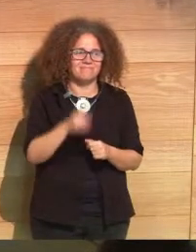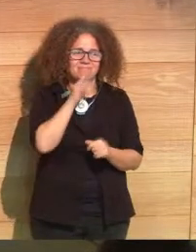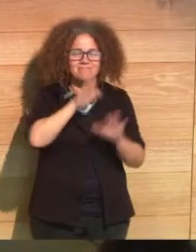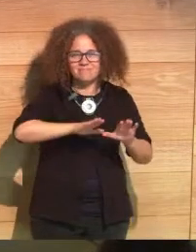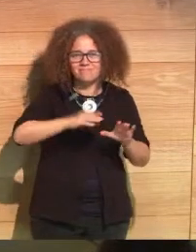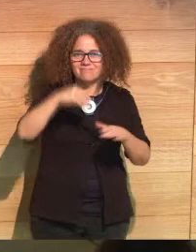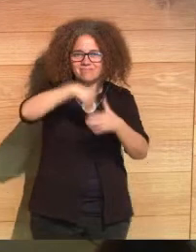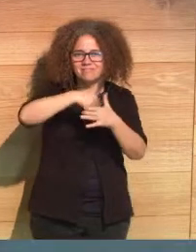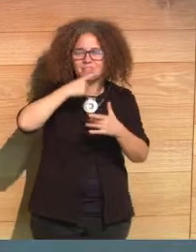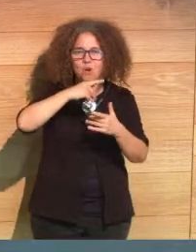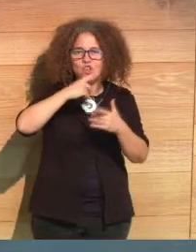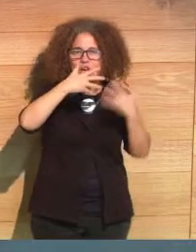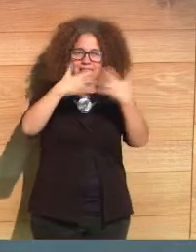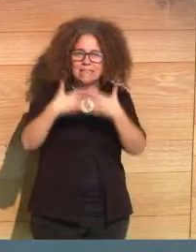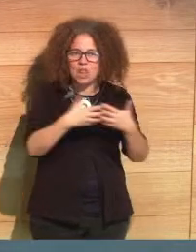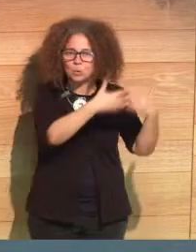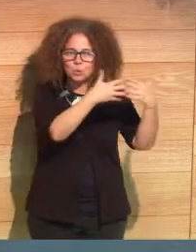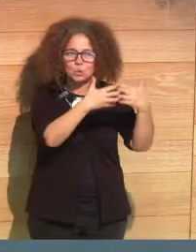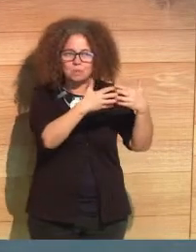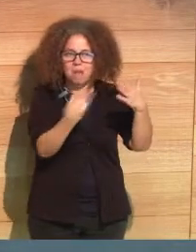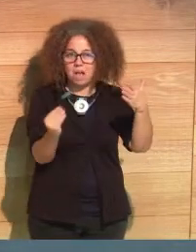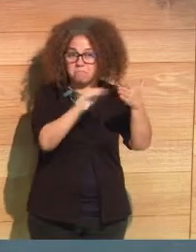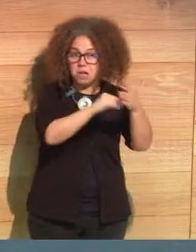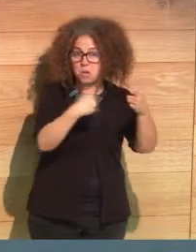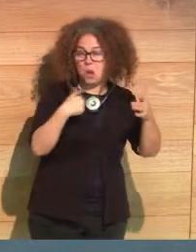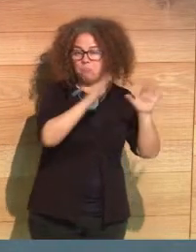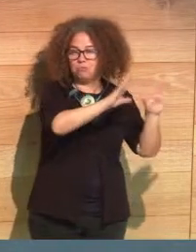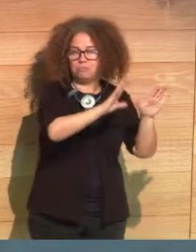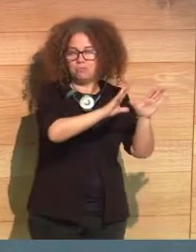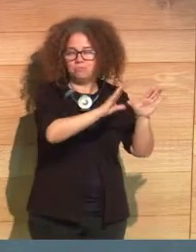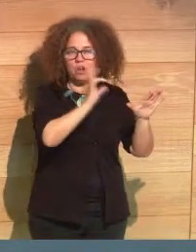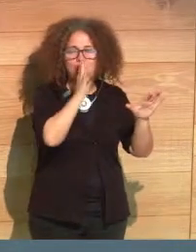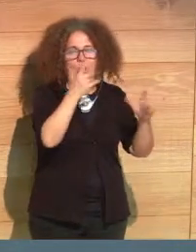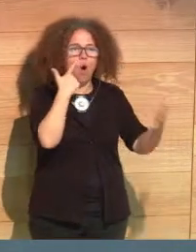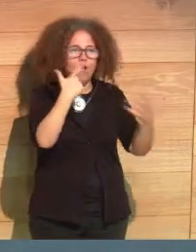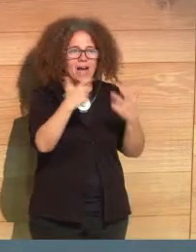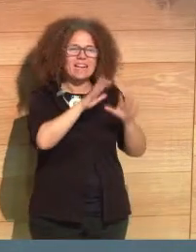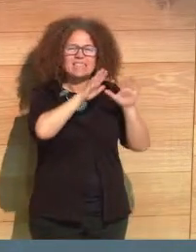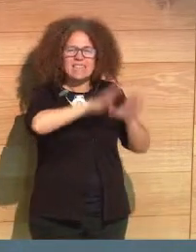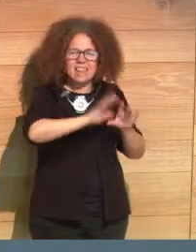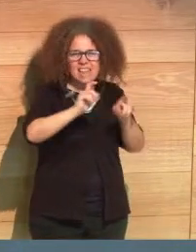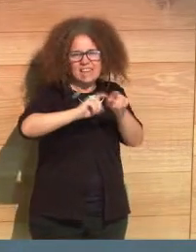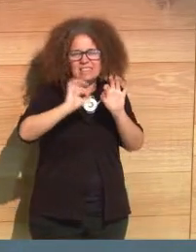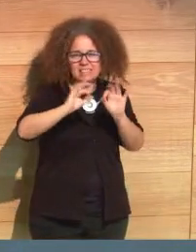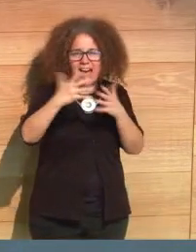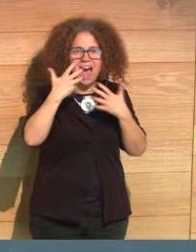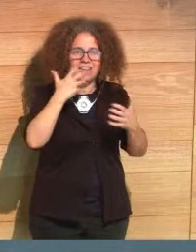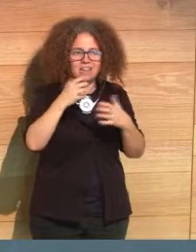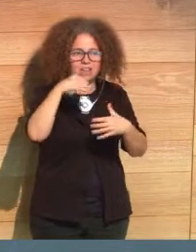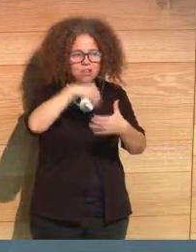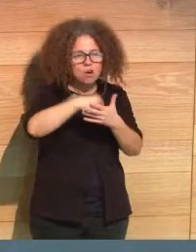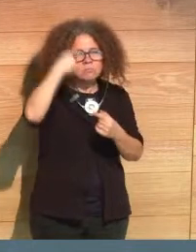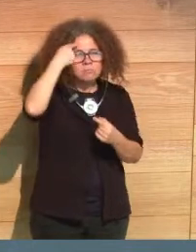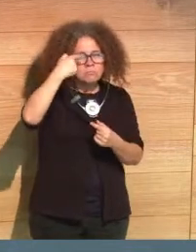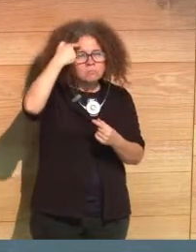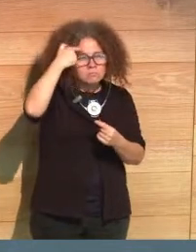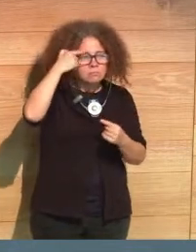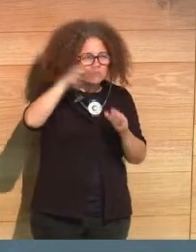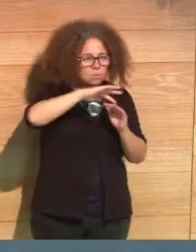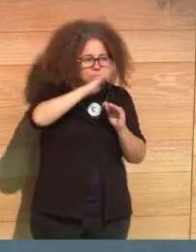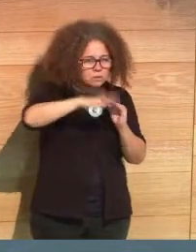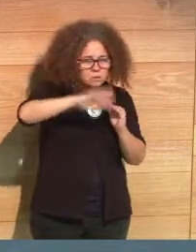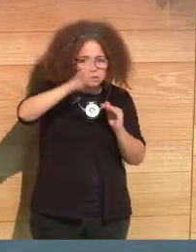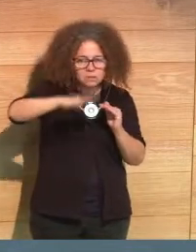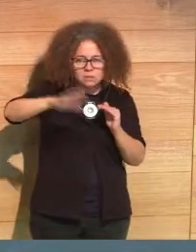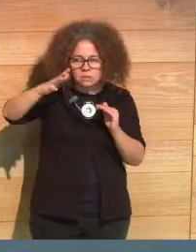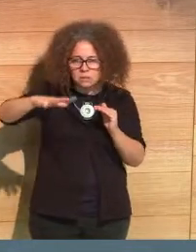2010. So I was so excited because I was already obsessed by the amazing landscapes, and my plan was to travel